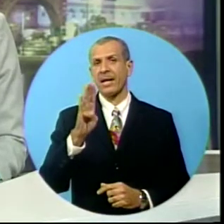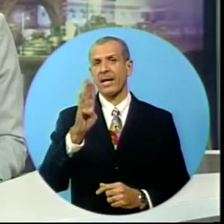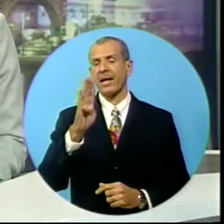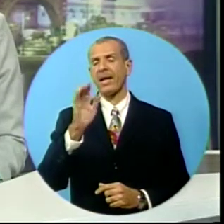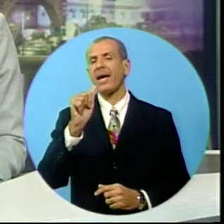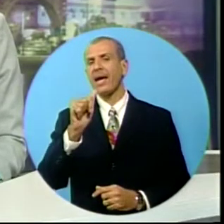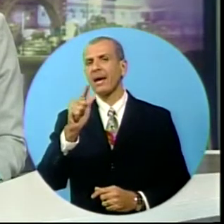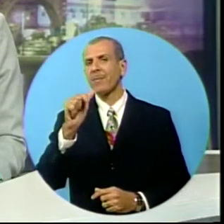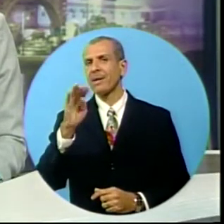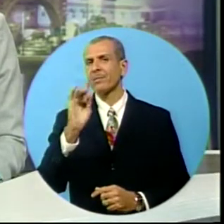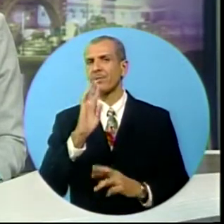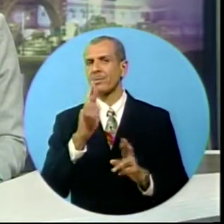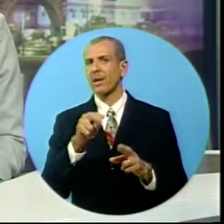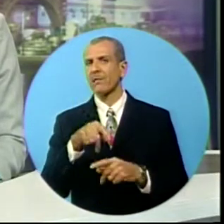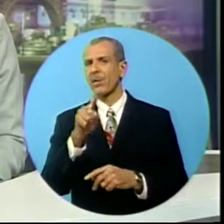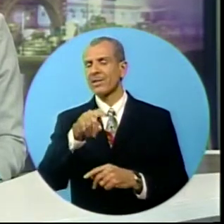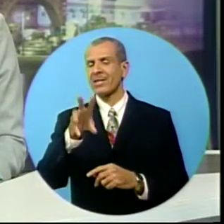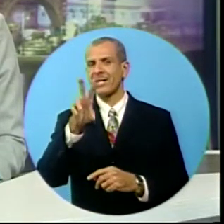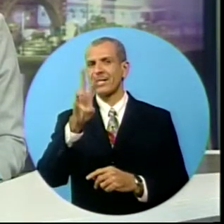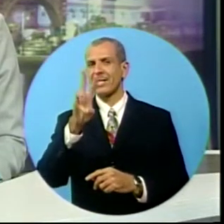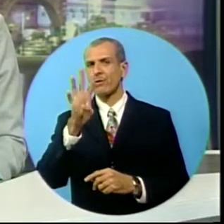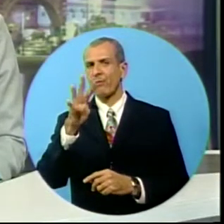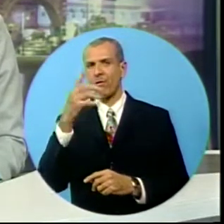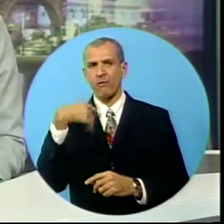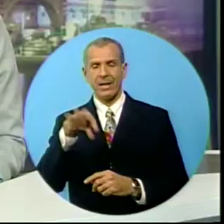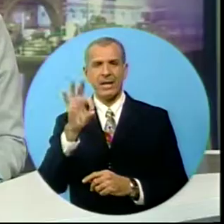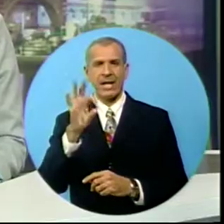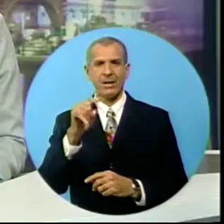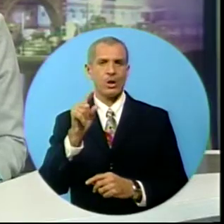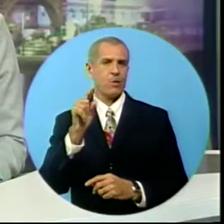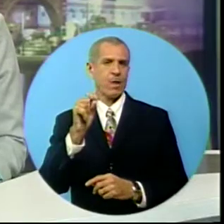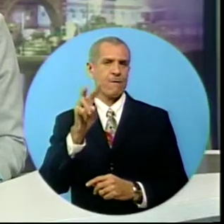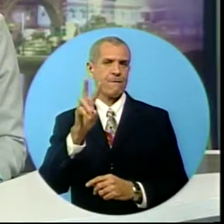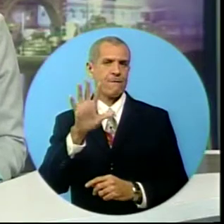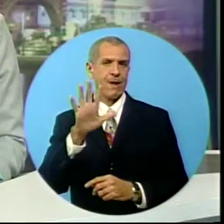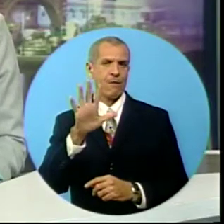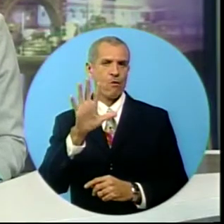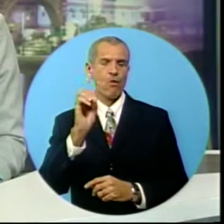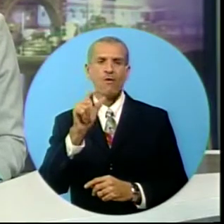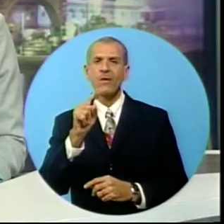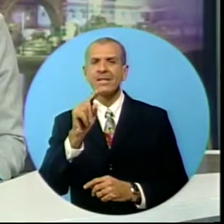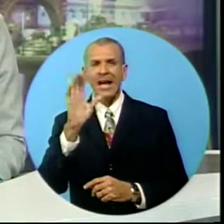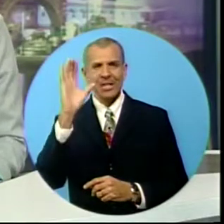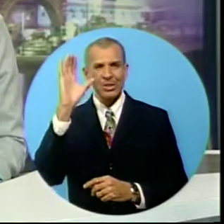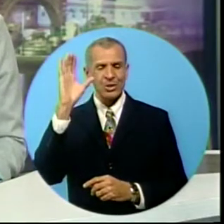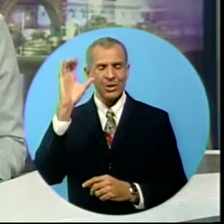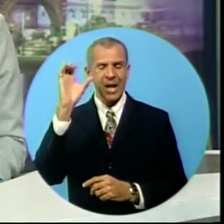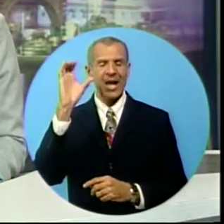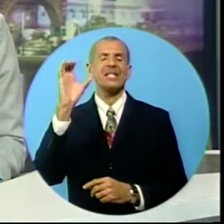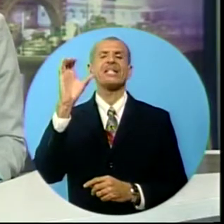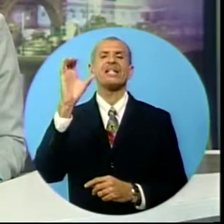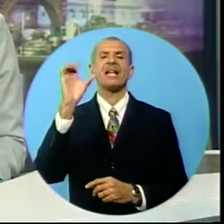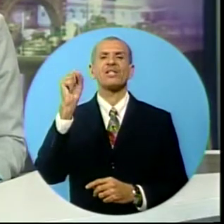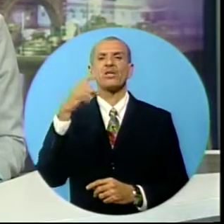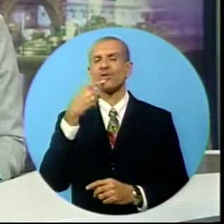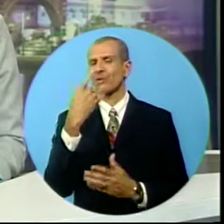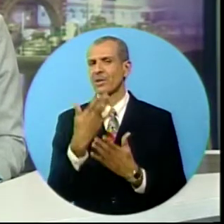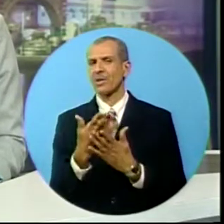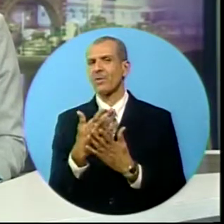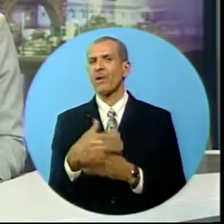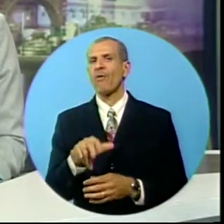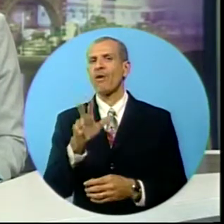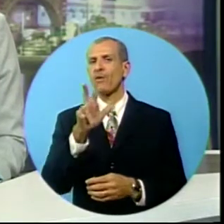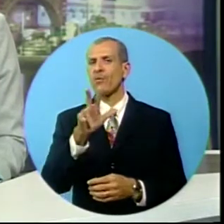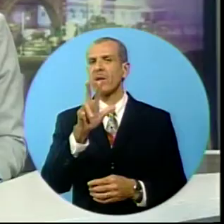reply were 164 for nine in their 25 overs as Chaz Searles was also good with the ball claiming three